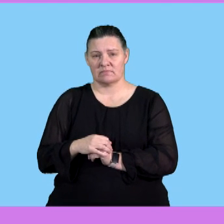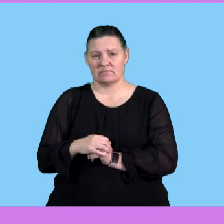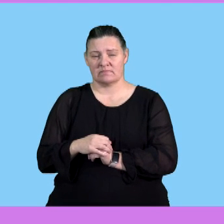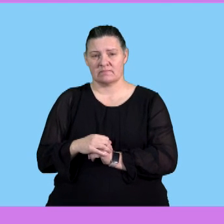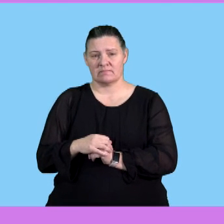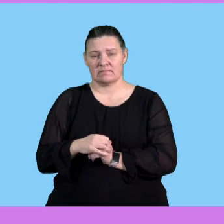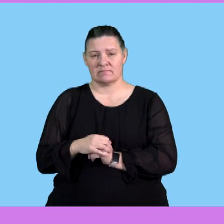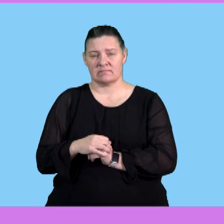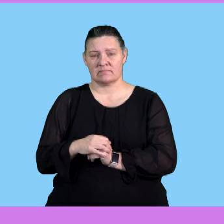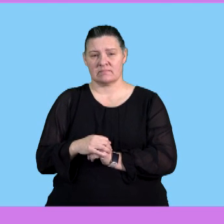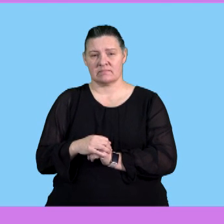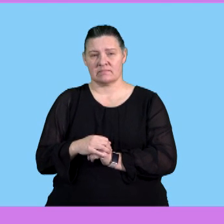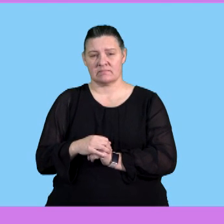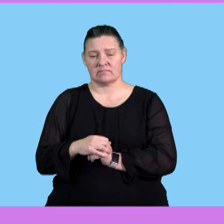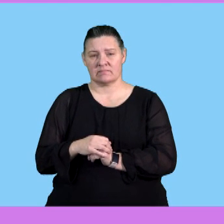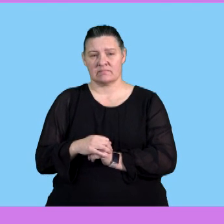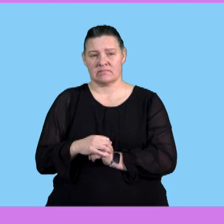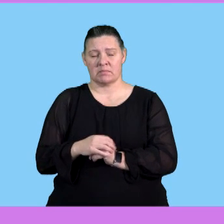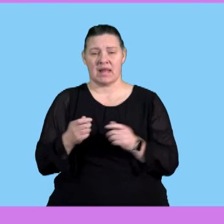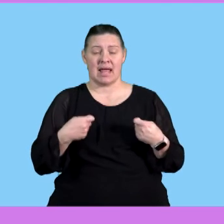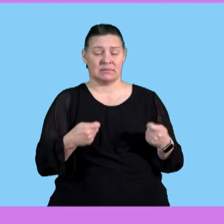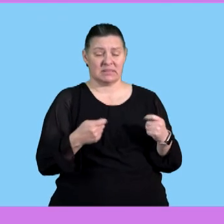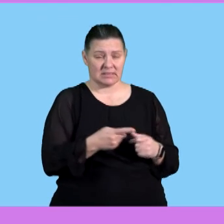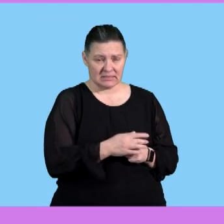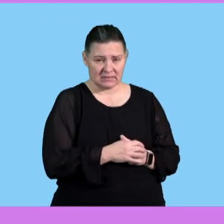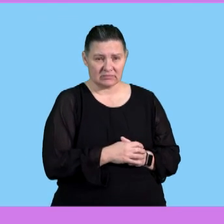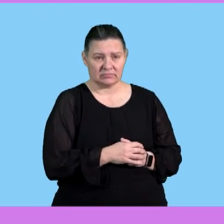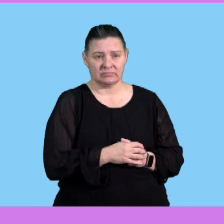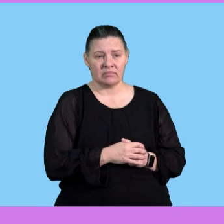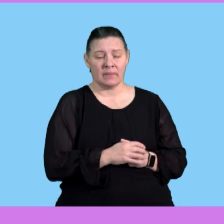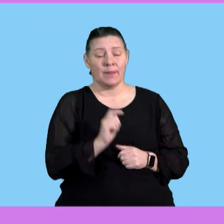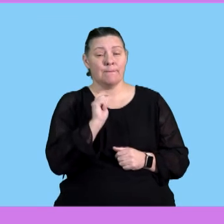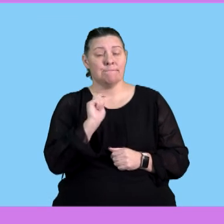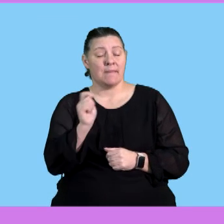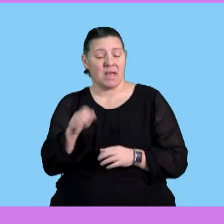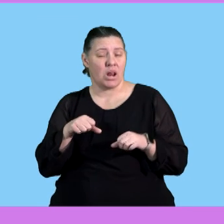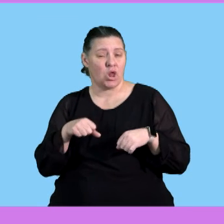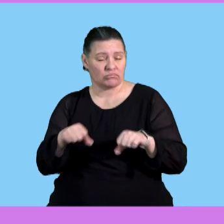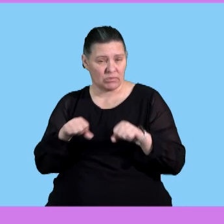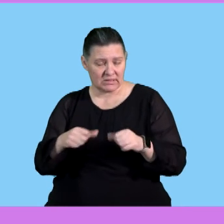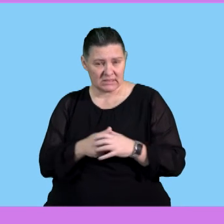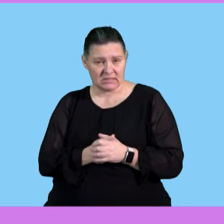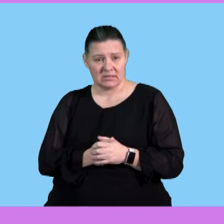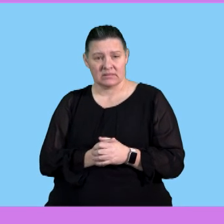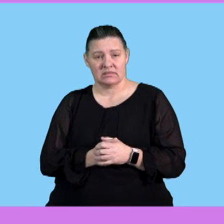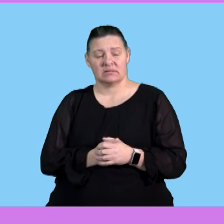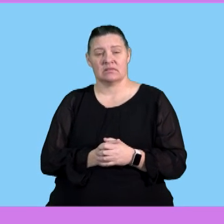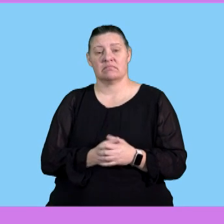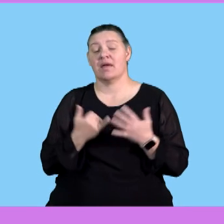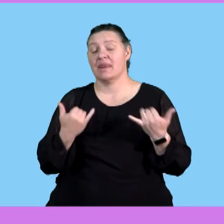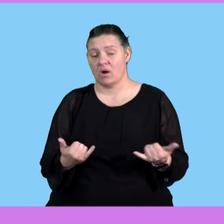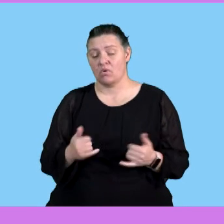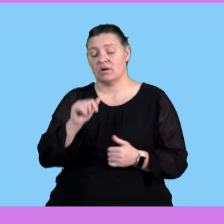2,750 Rand. When we go to expenses, the repayment of the